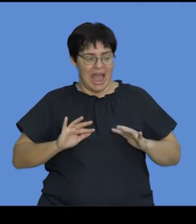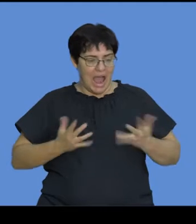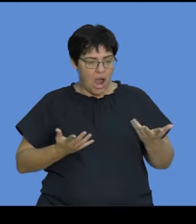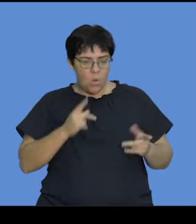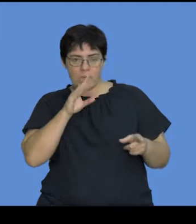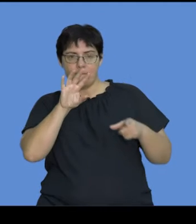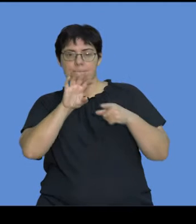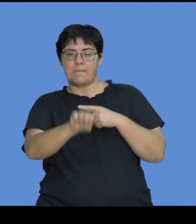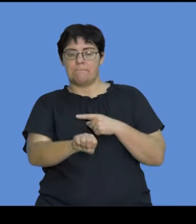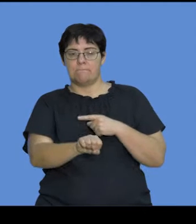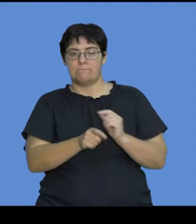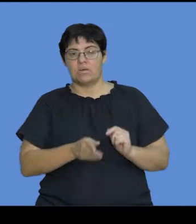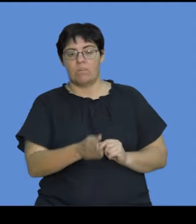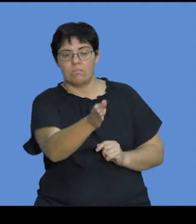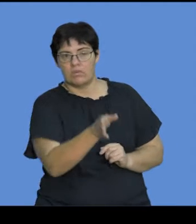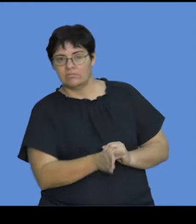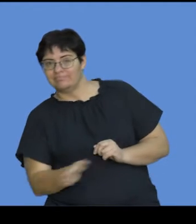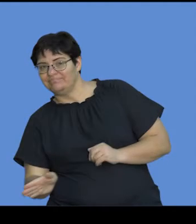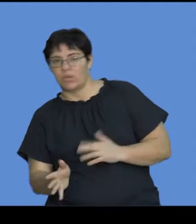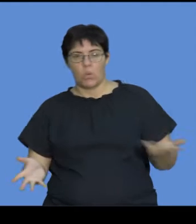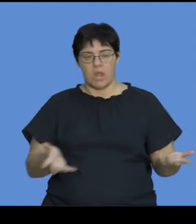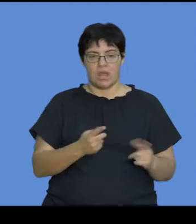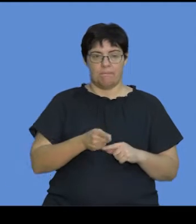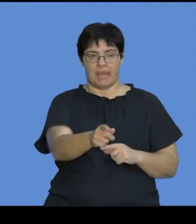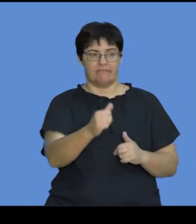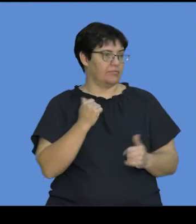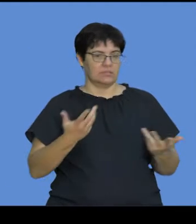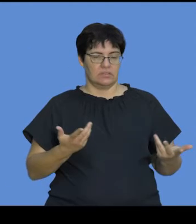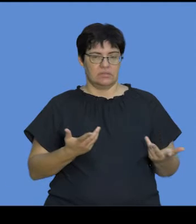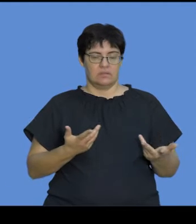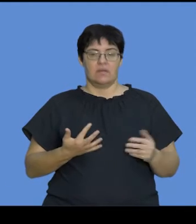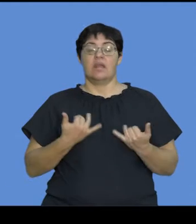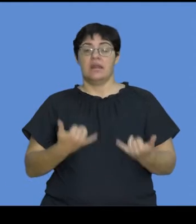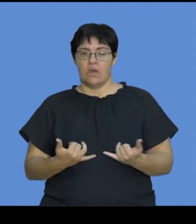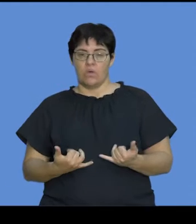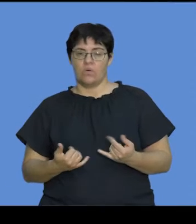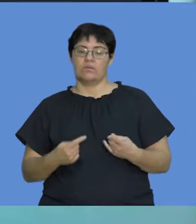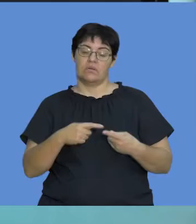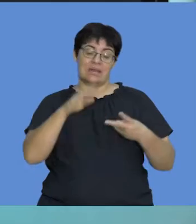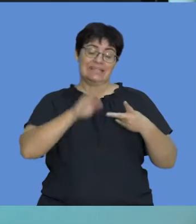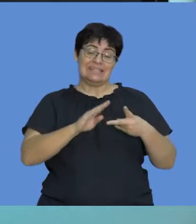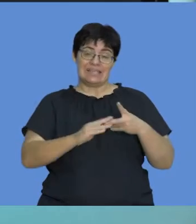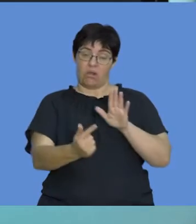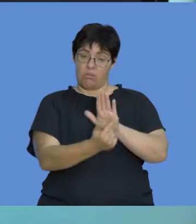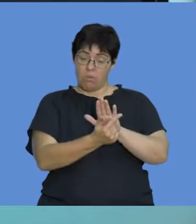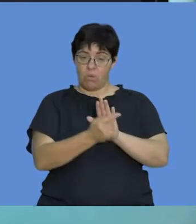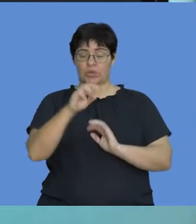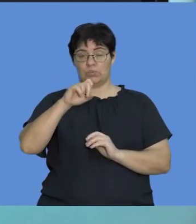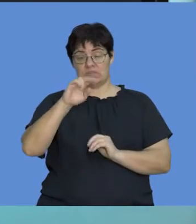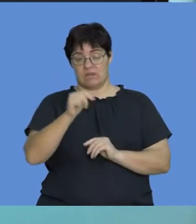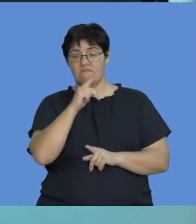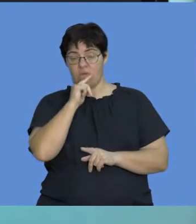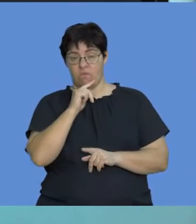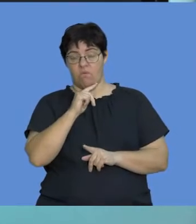How do we determine the direction? We're going to go back to Newton's second law in terms